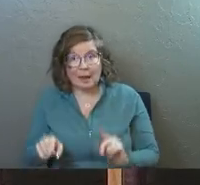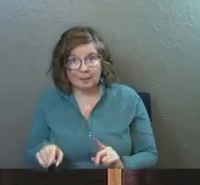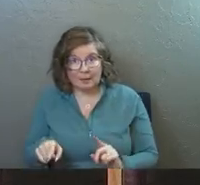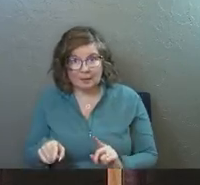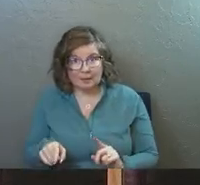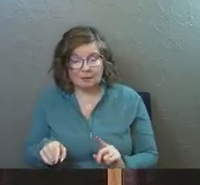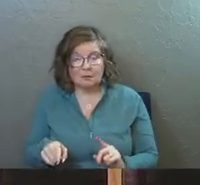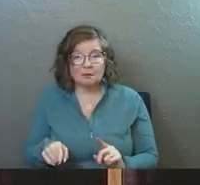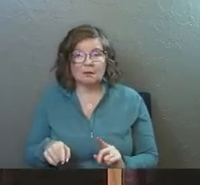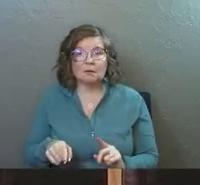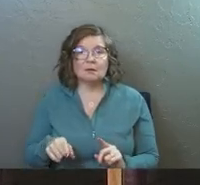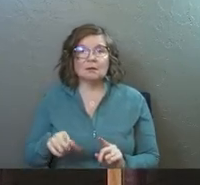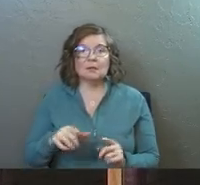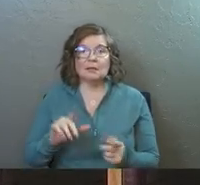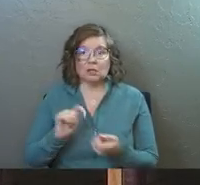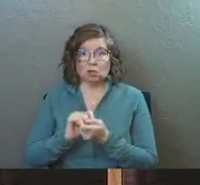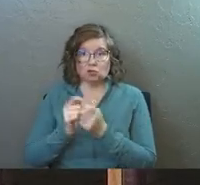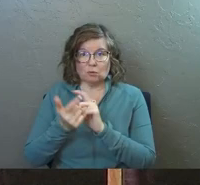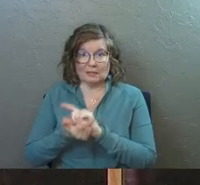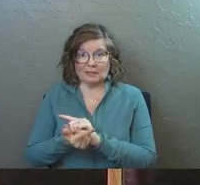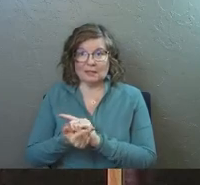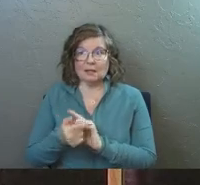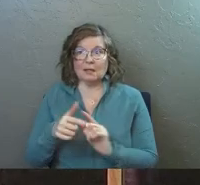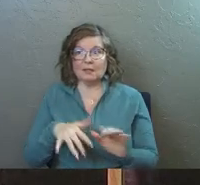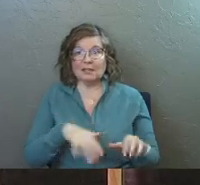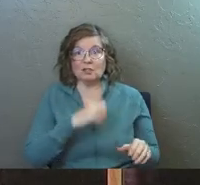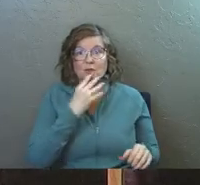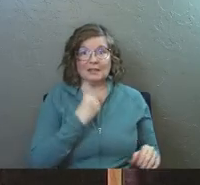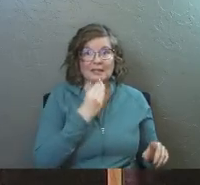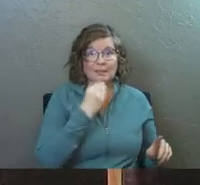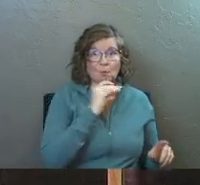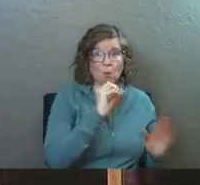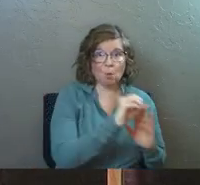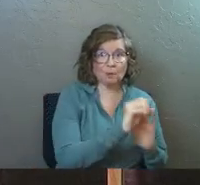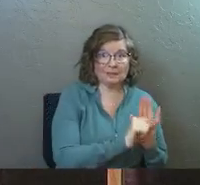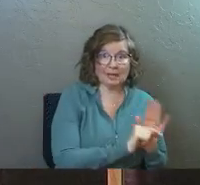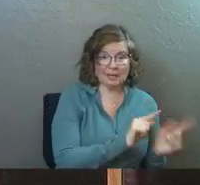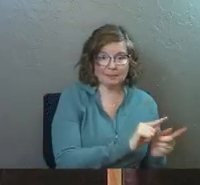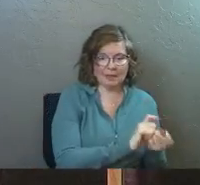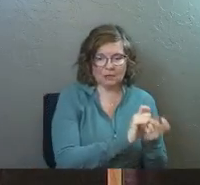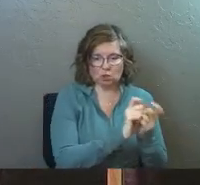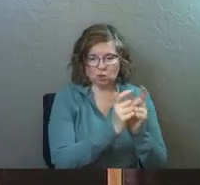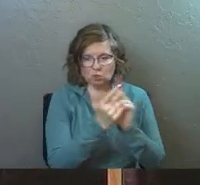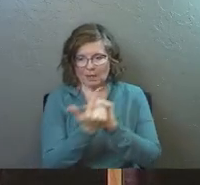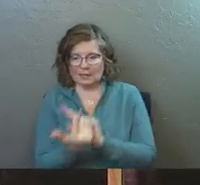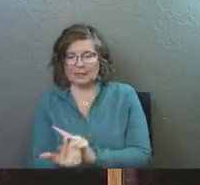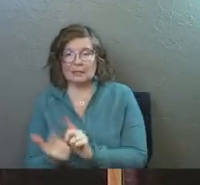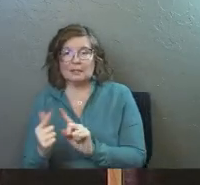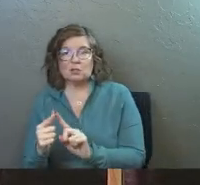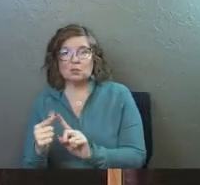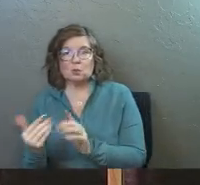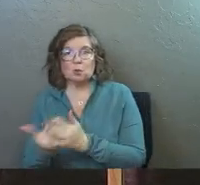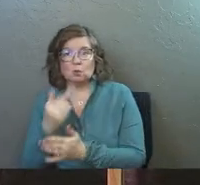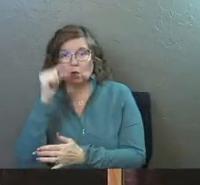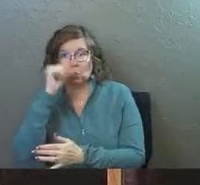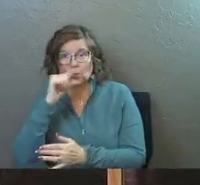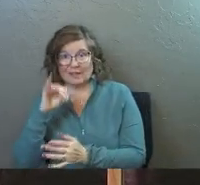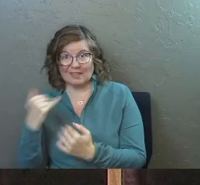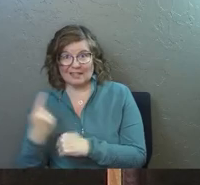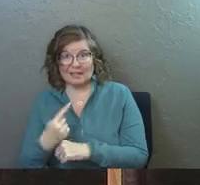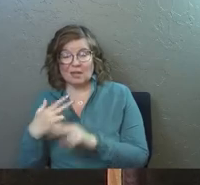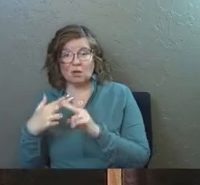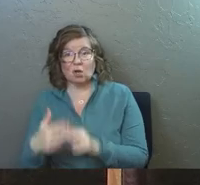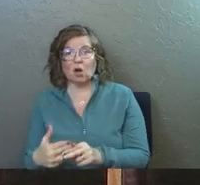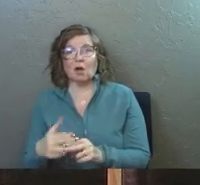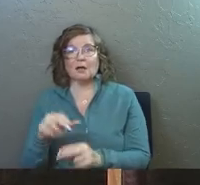happened in translation is they took the Hebrew Old Testament and they translated it into the Greek of that day.